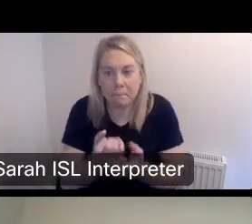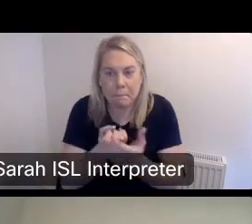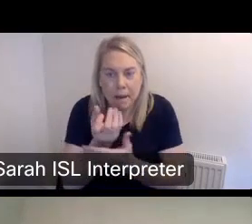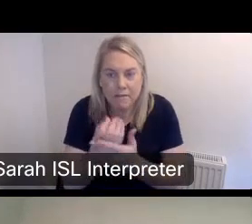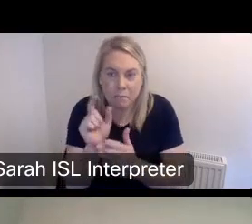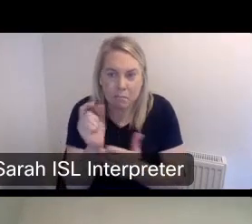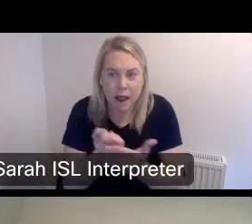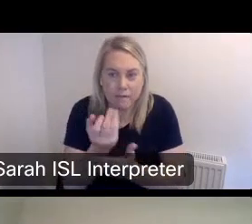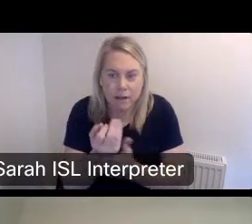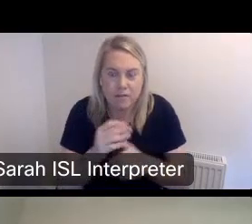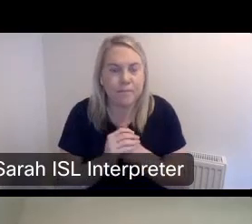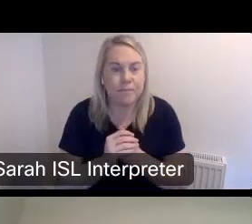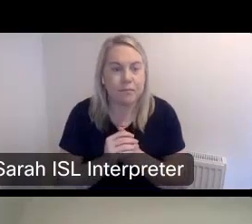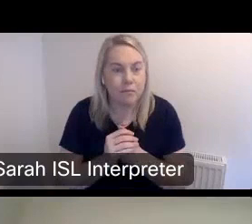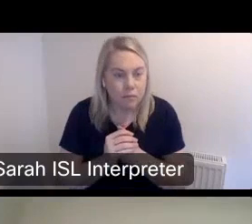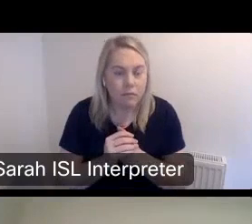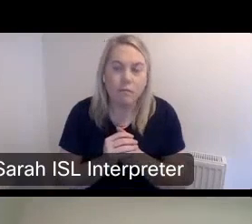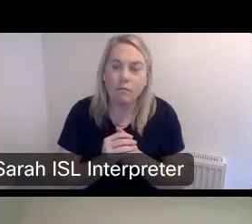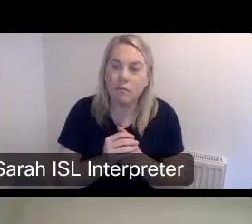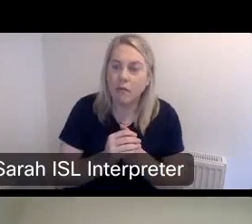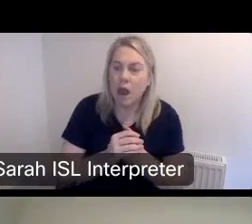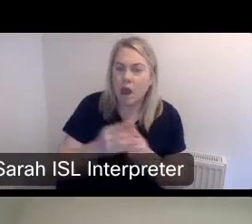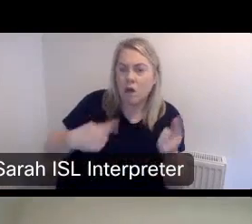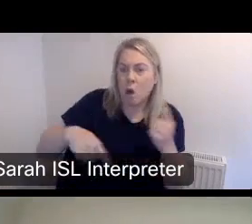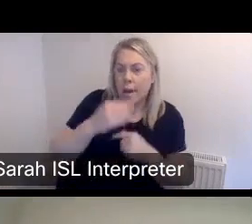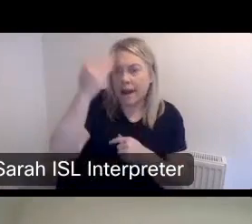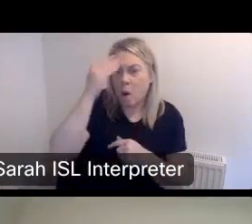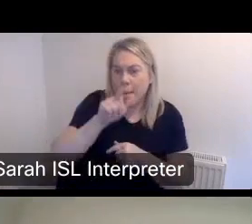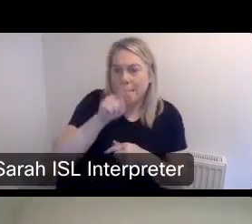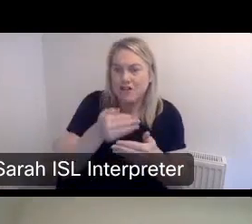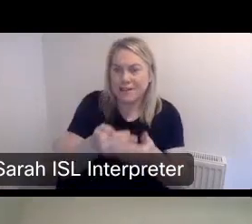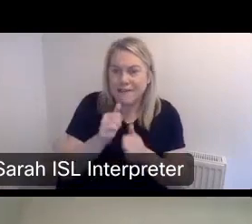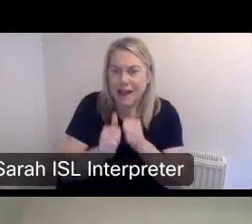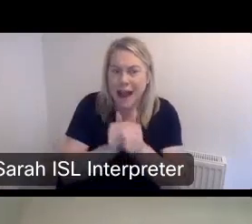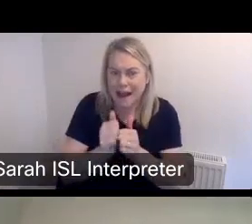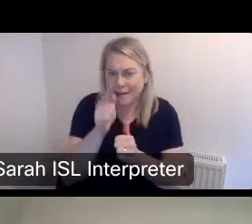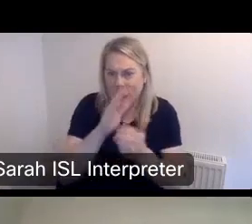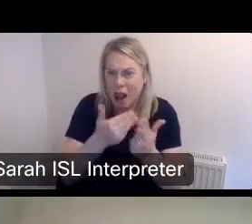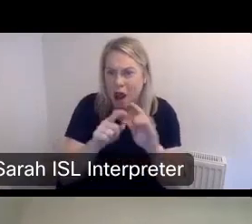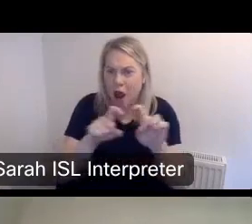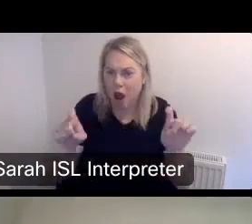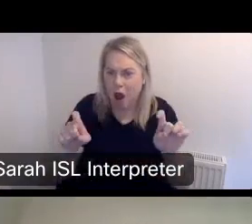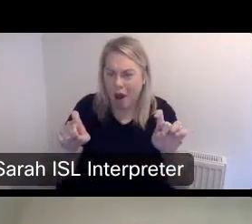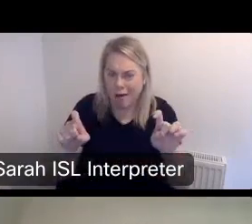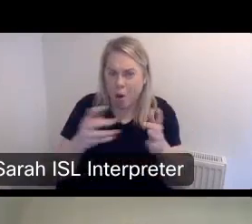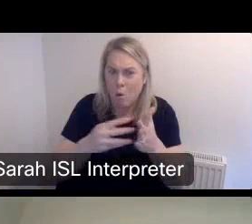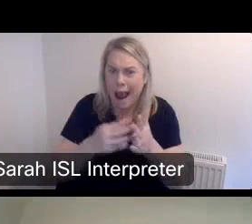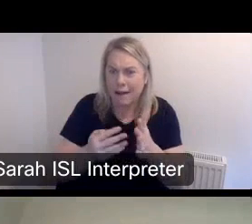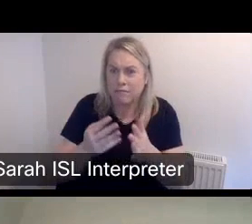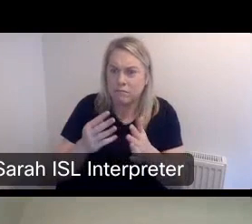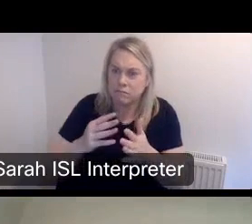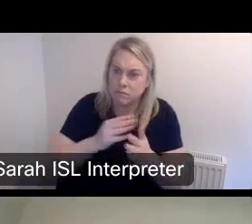slide, please. So we know that this Patient Safety Act, the piece of legislation, was enacted last